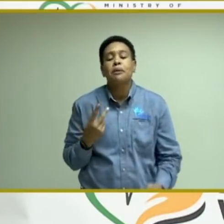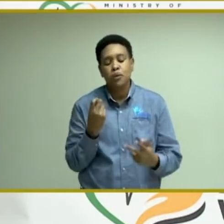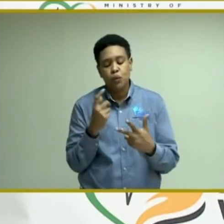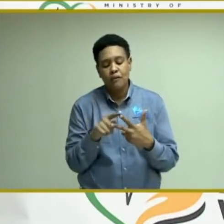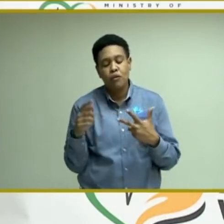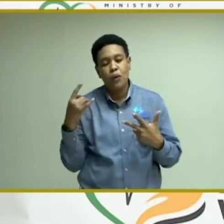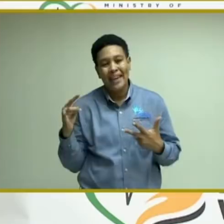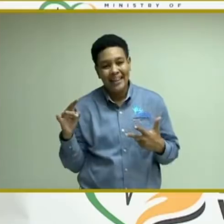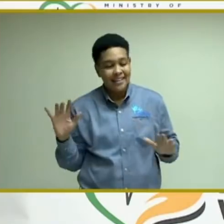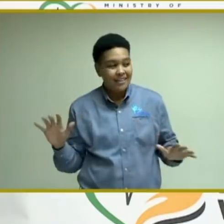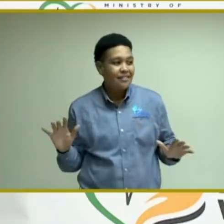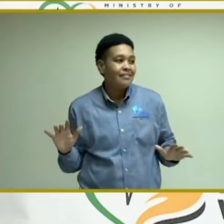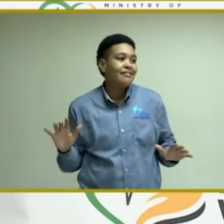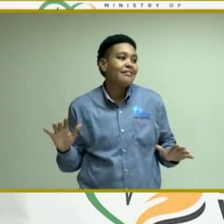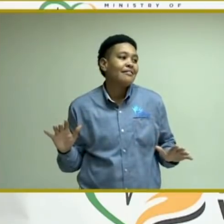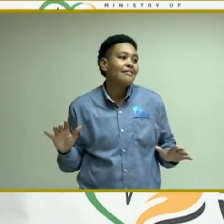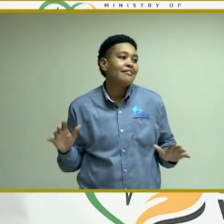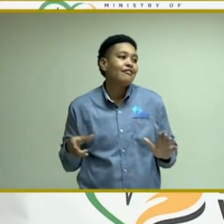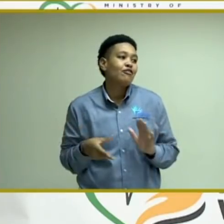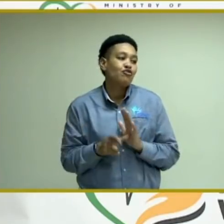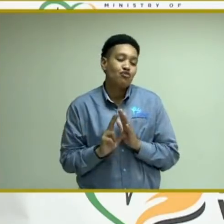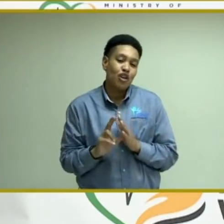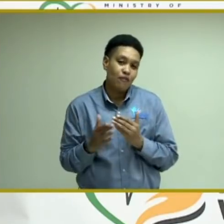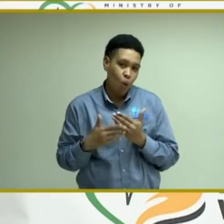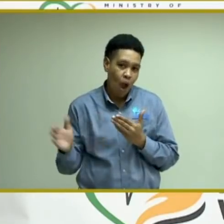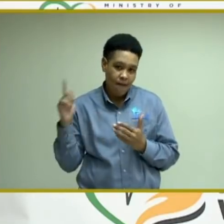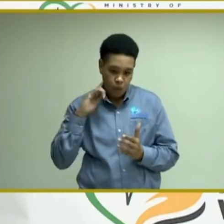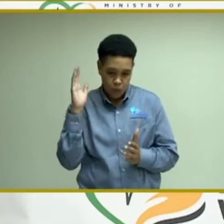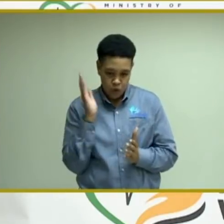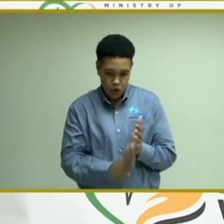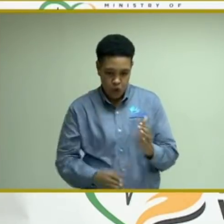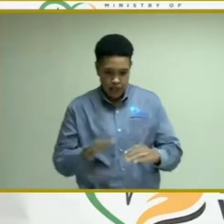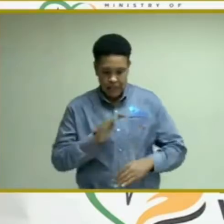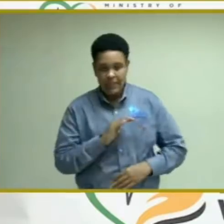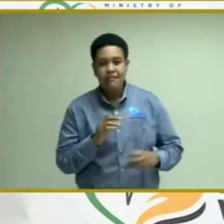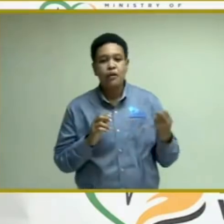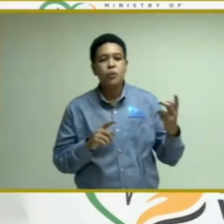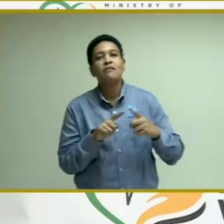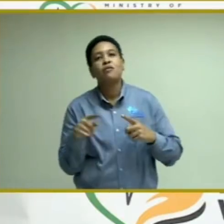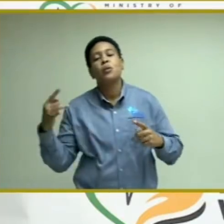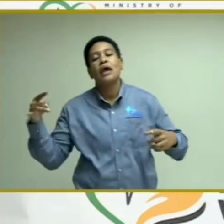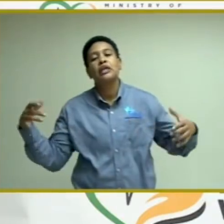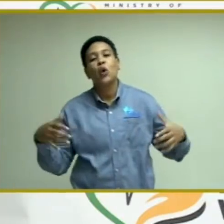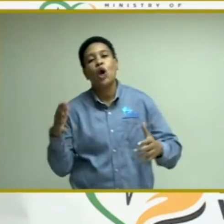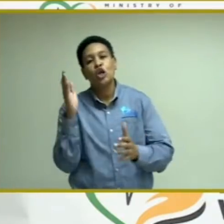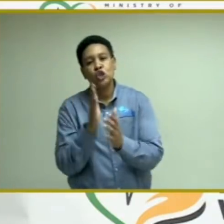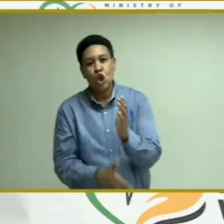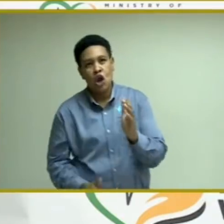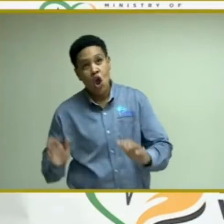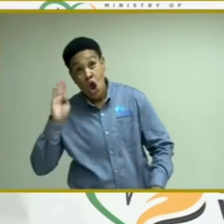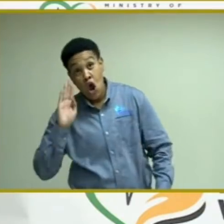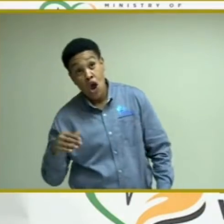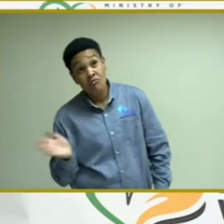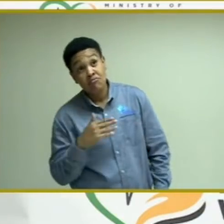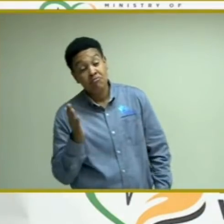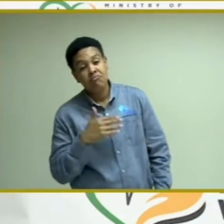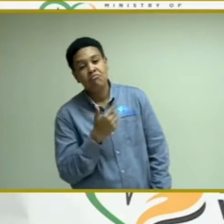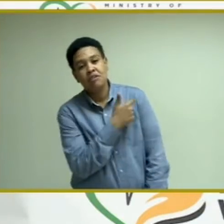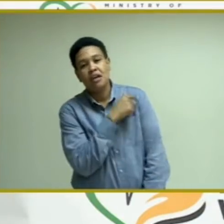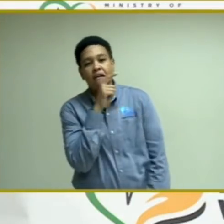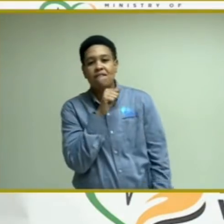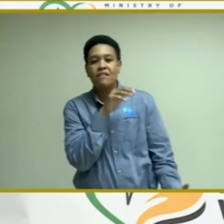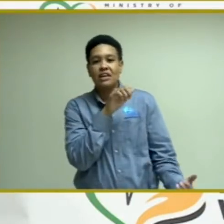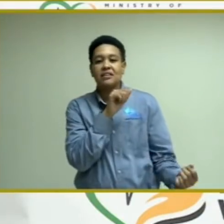18, review after we have satisfied that critical cohort in the interest of